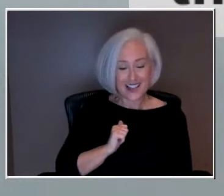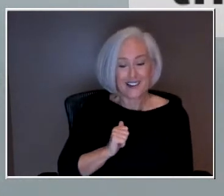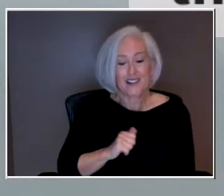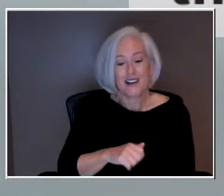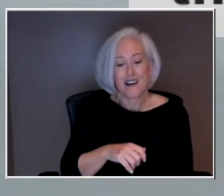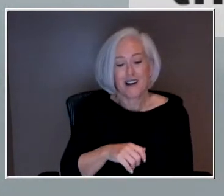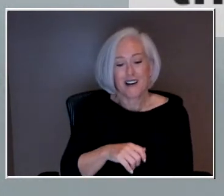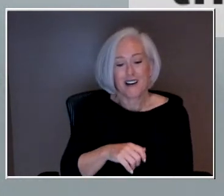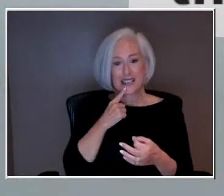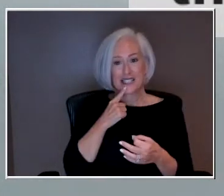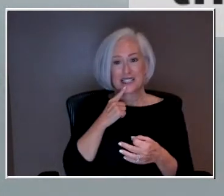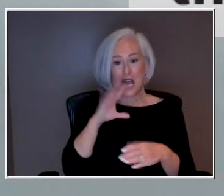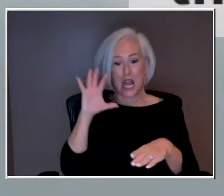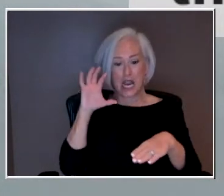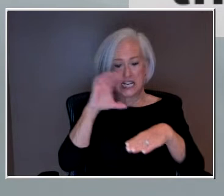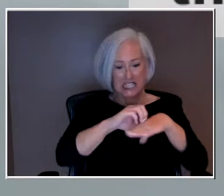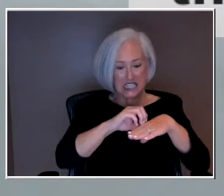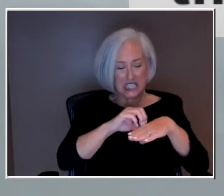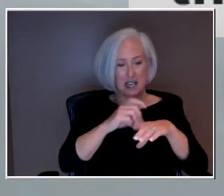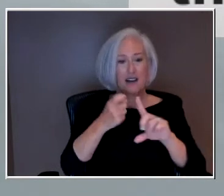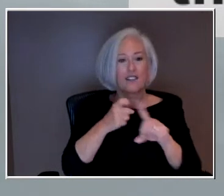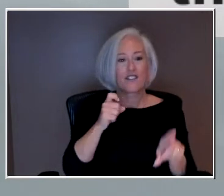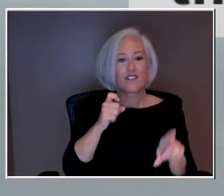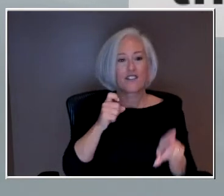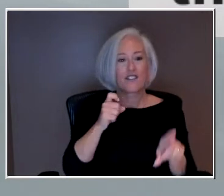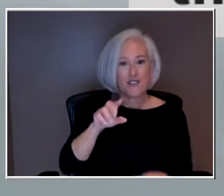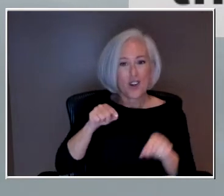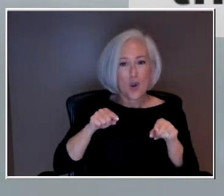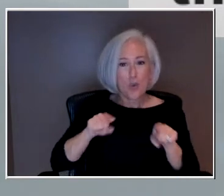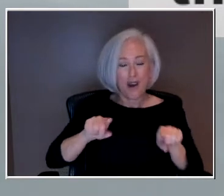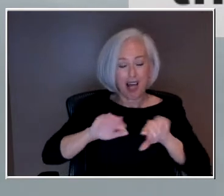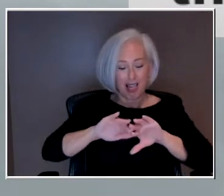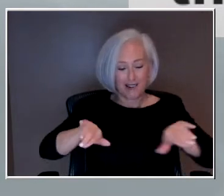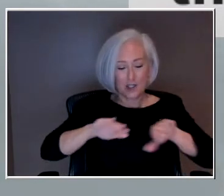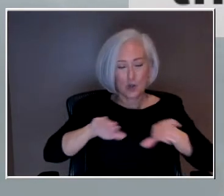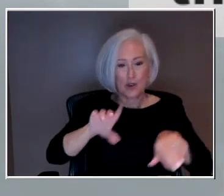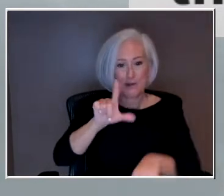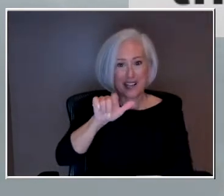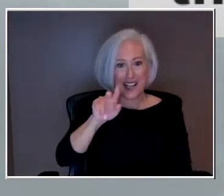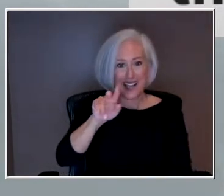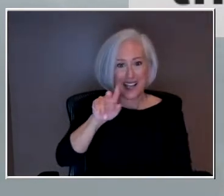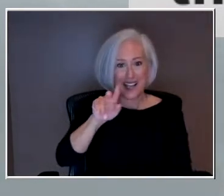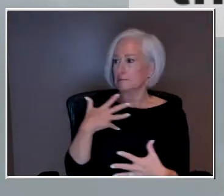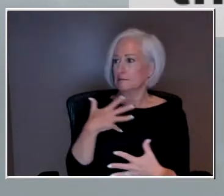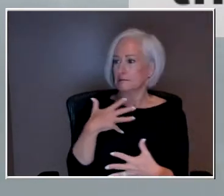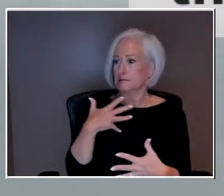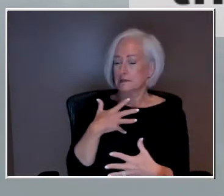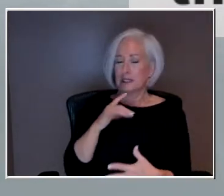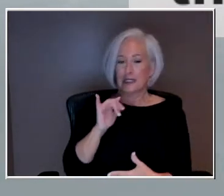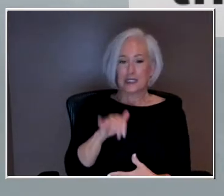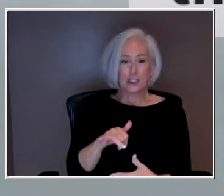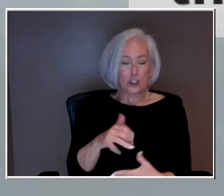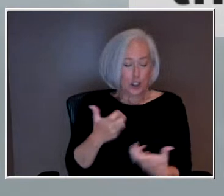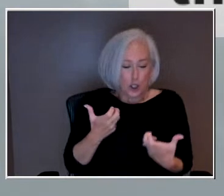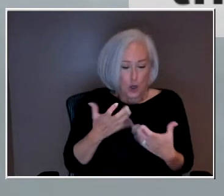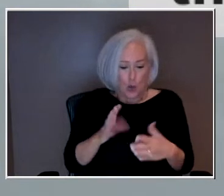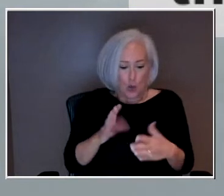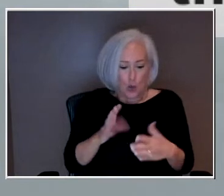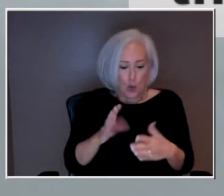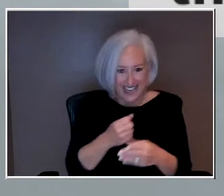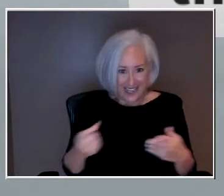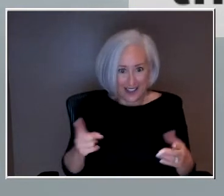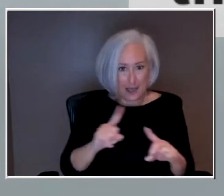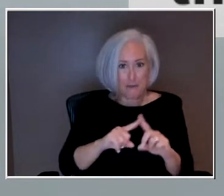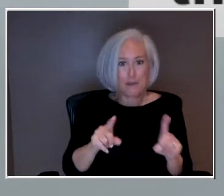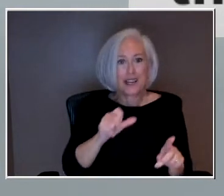by a rabid beaver when she was swimming in a lake. That's scary. You don't want to be attacked by anything, but you just don't think you'll be attacked by anything in a